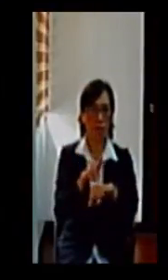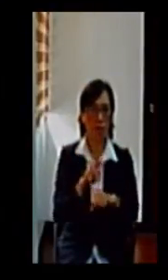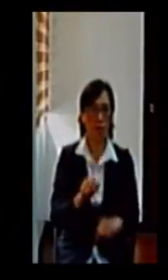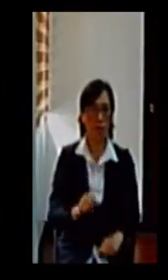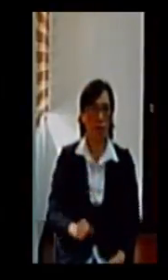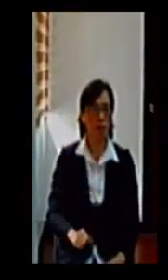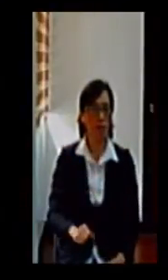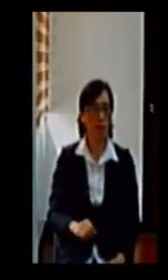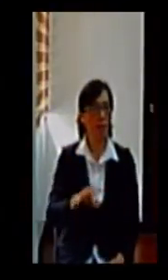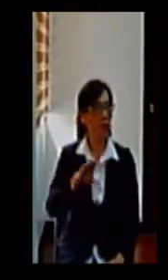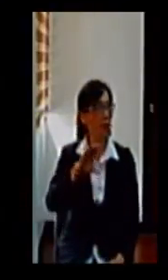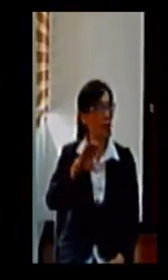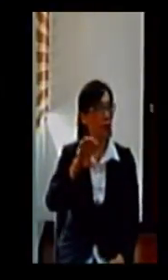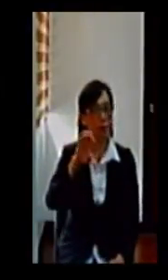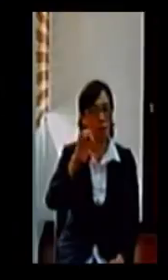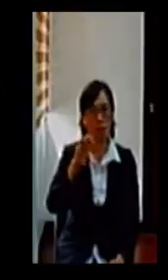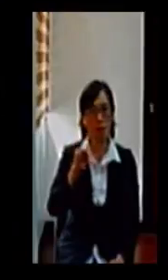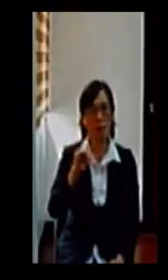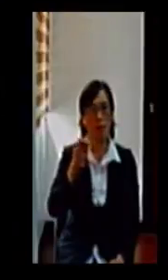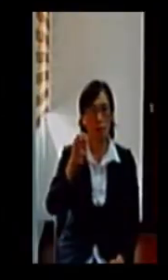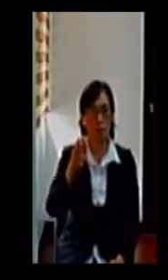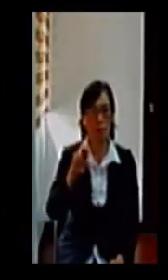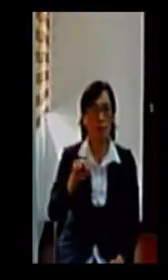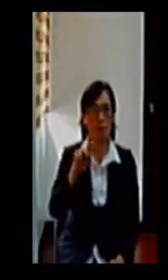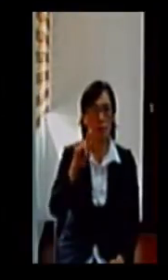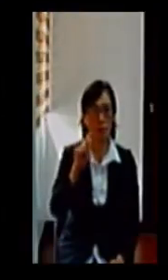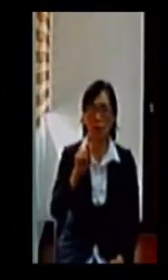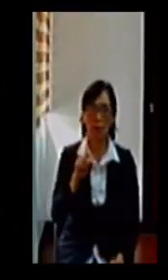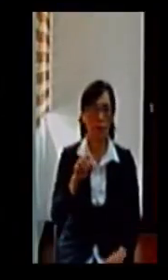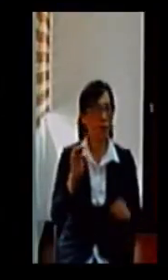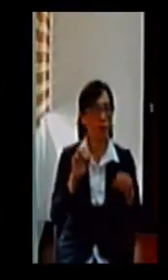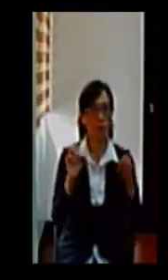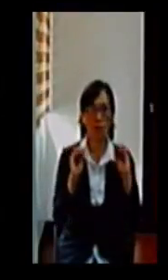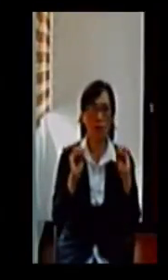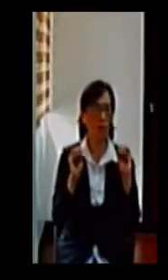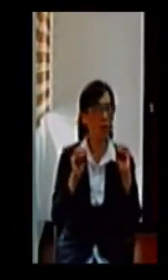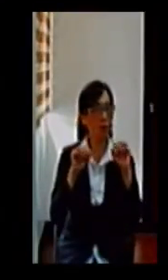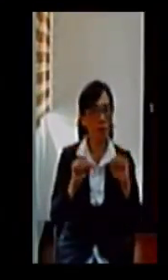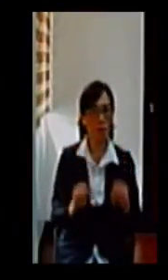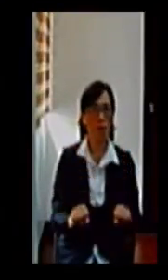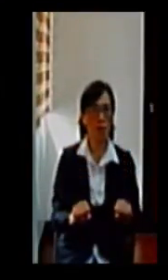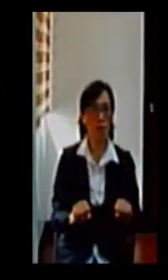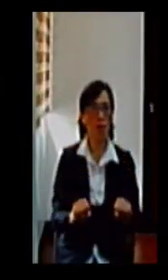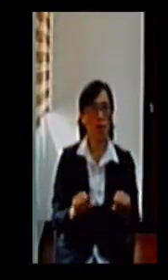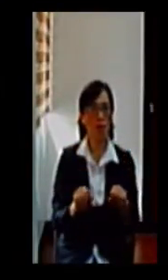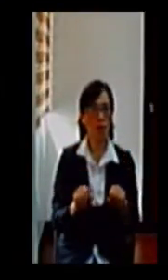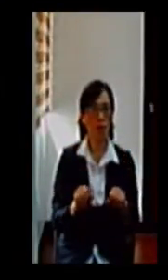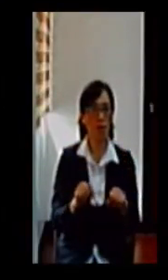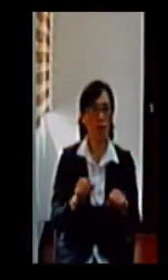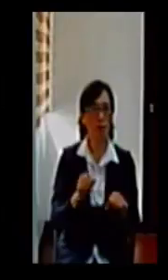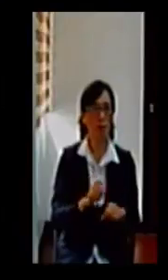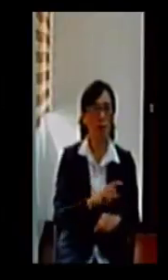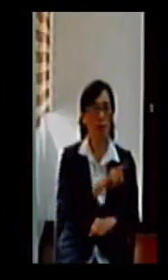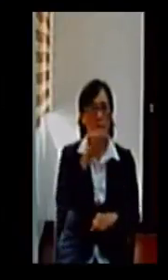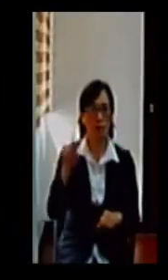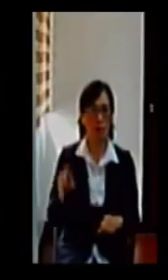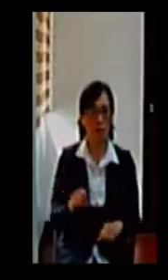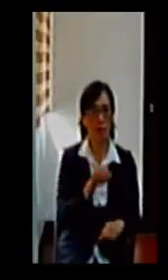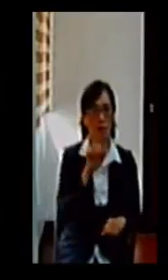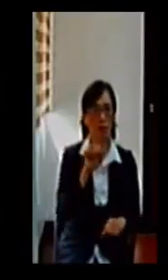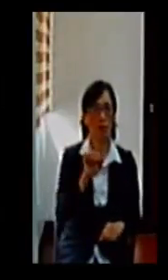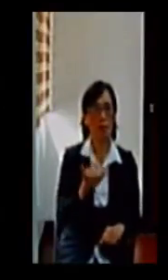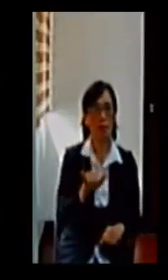halos cemento na. There's no absorptive capacity of the soil, so it's a vicious cycle. It's a syndrome.